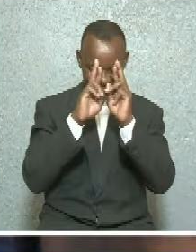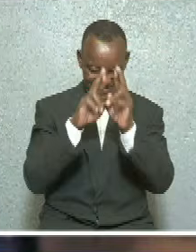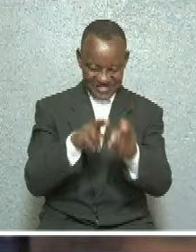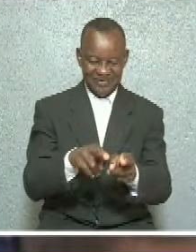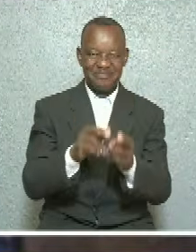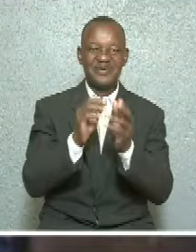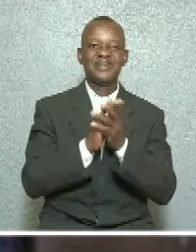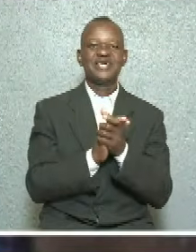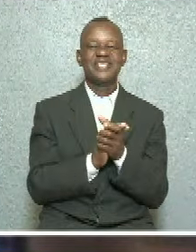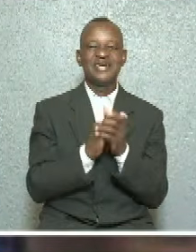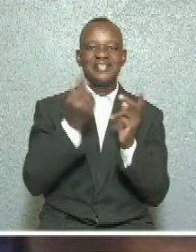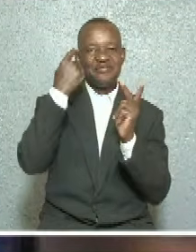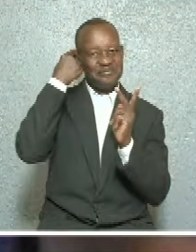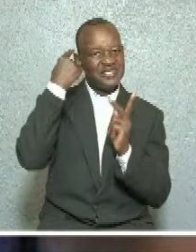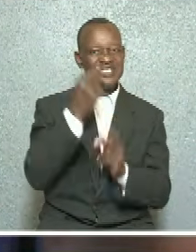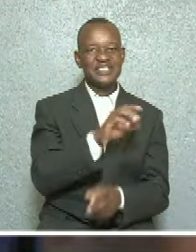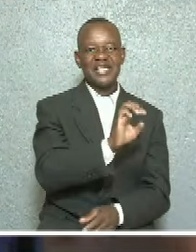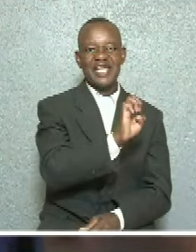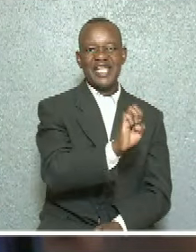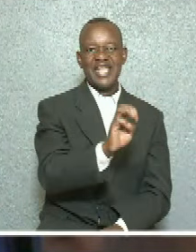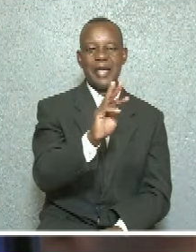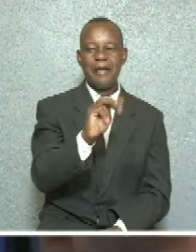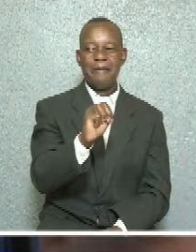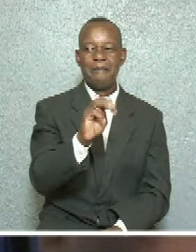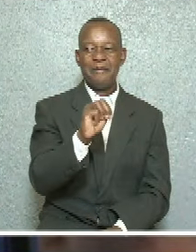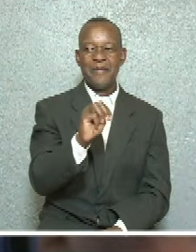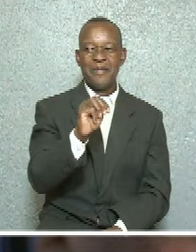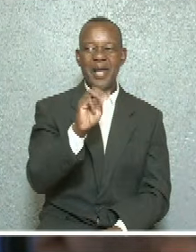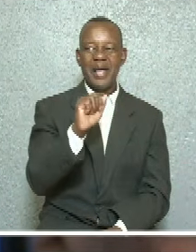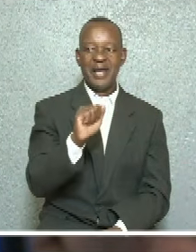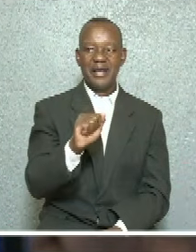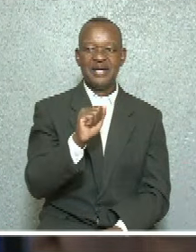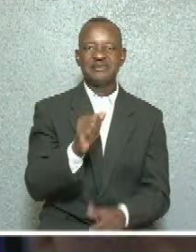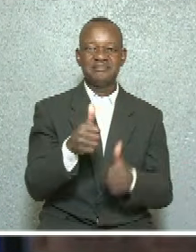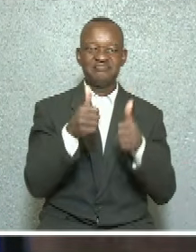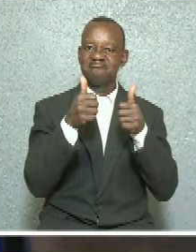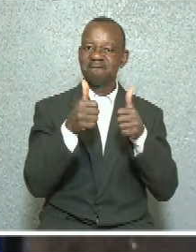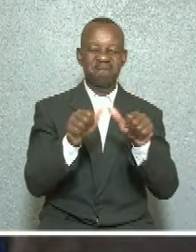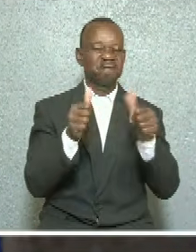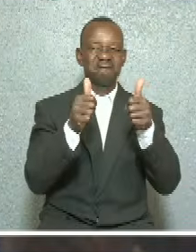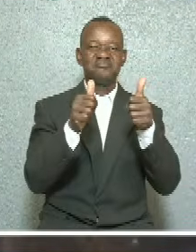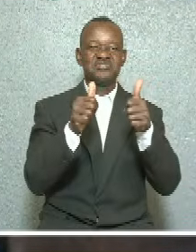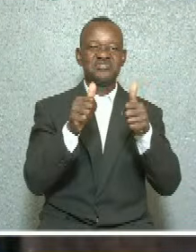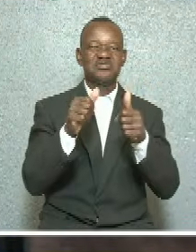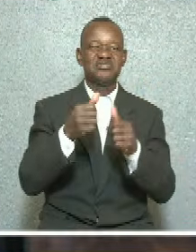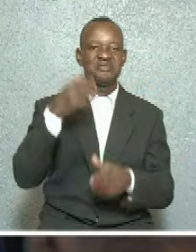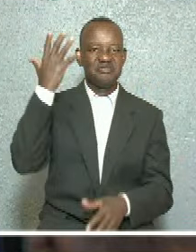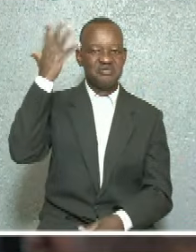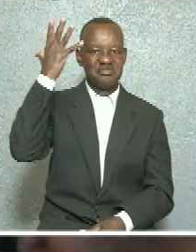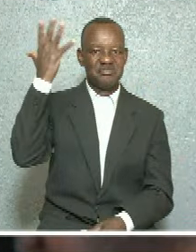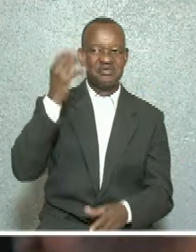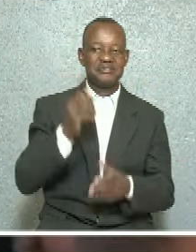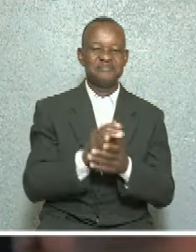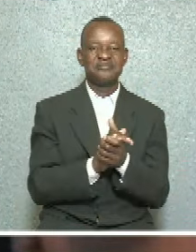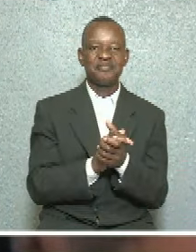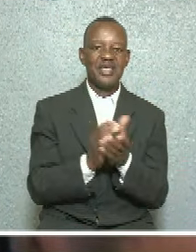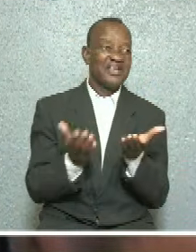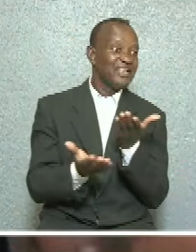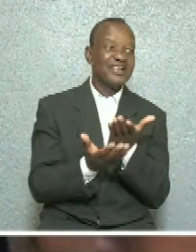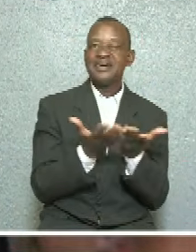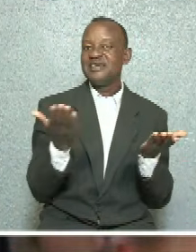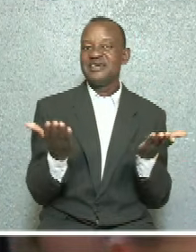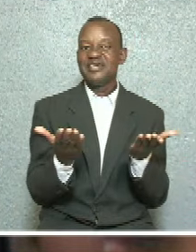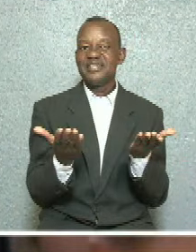words. Now is our chance to ask Honorable Emma any question.